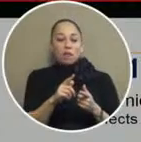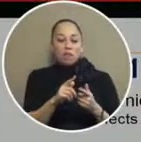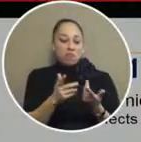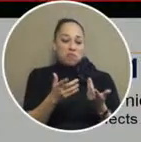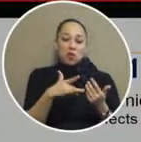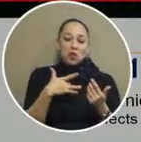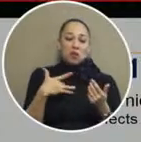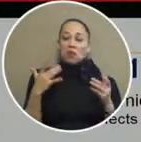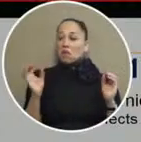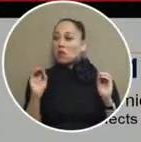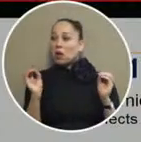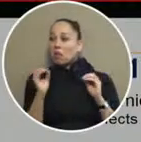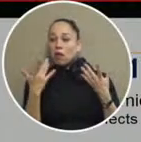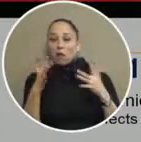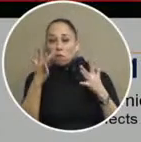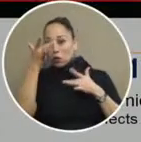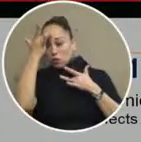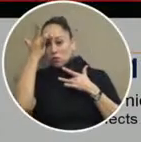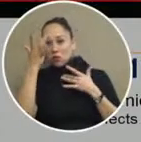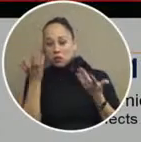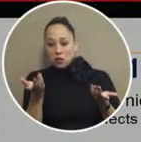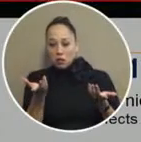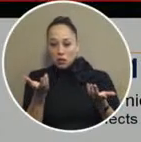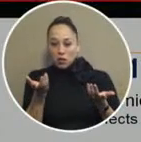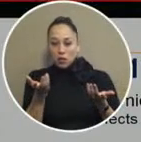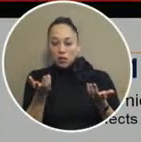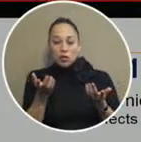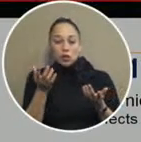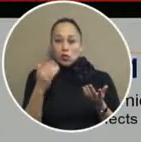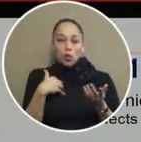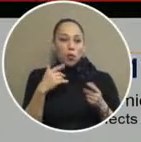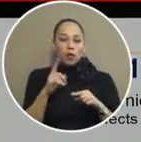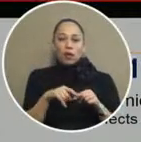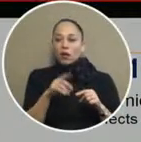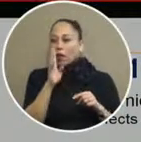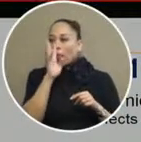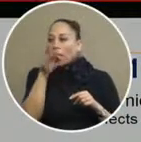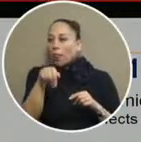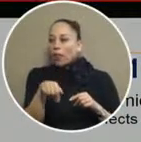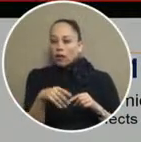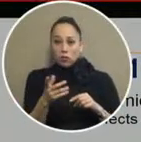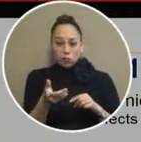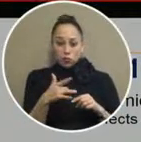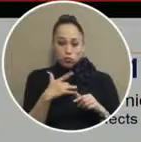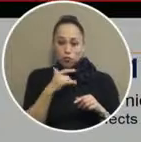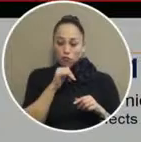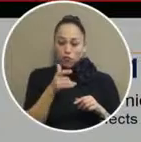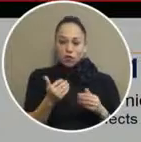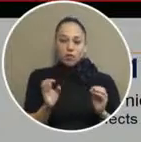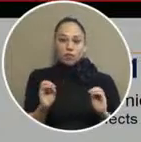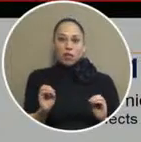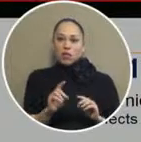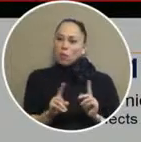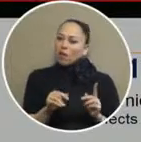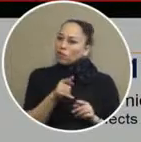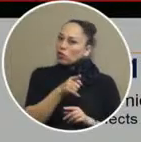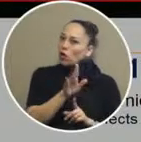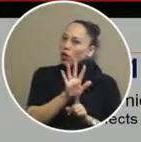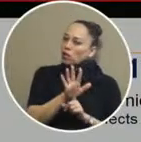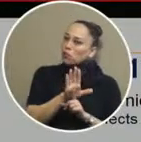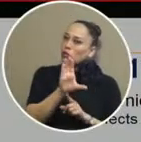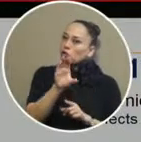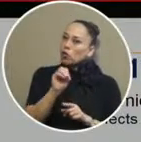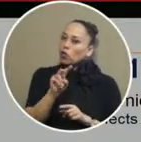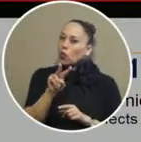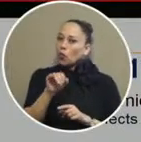symptomatic. So we cannot let our guard down if we don't feel the symptoms, but if we were exposed to the